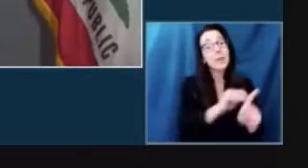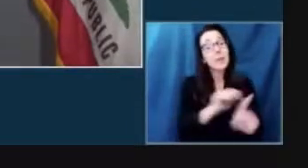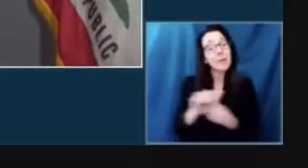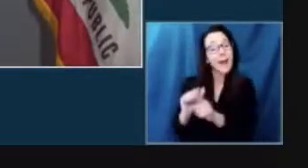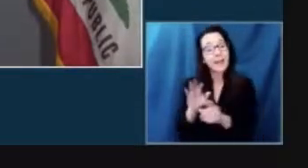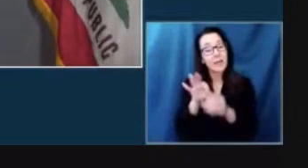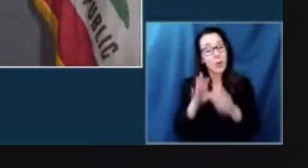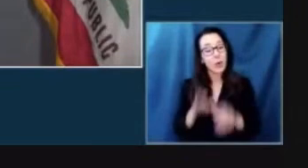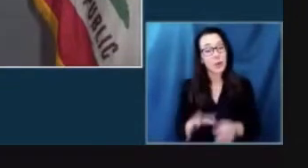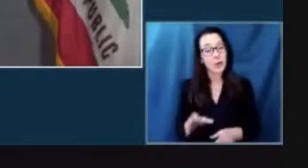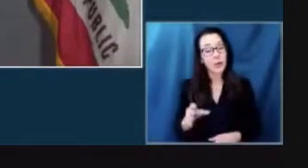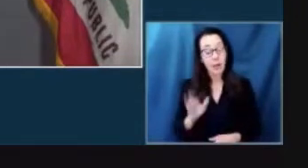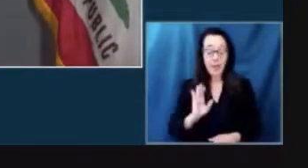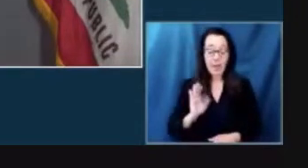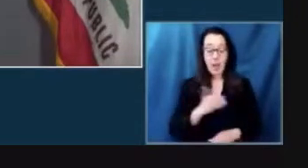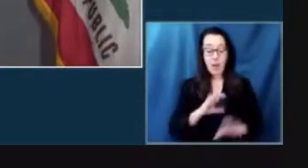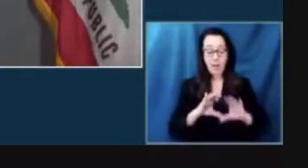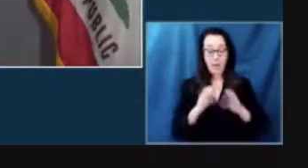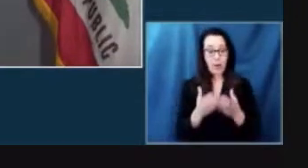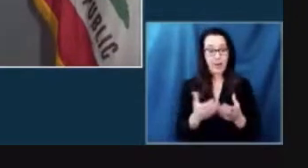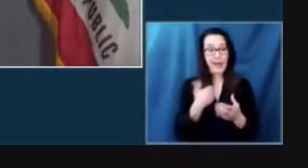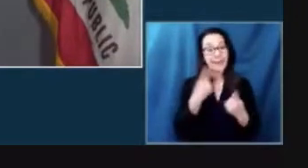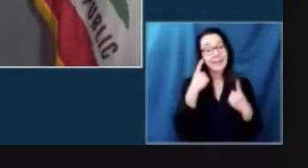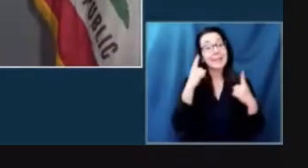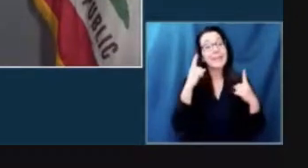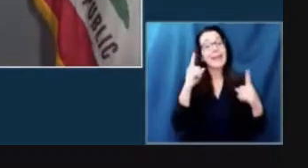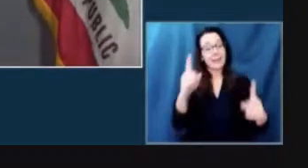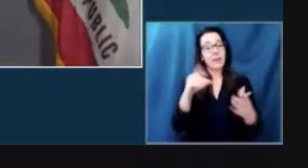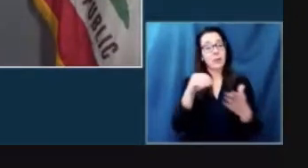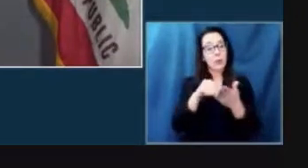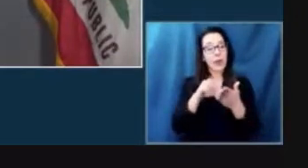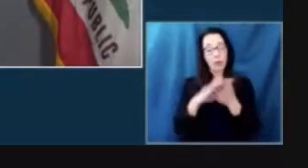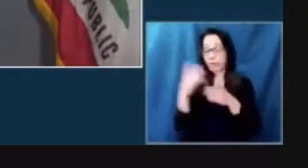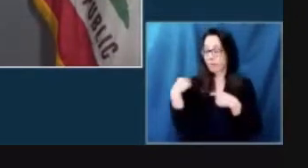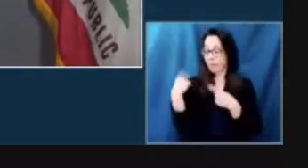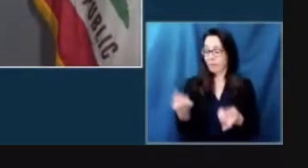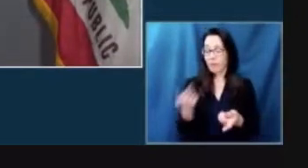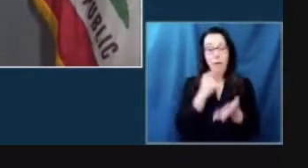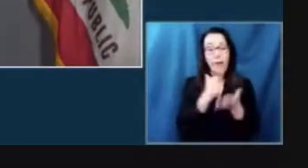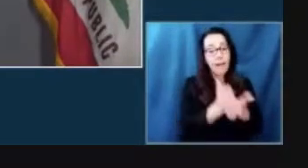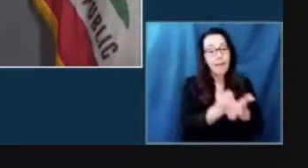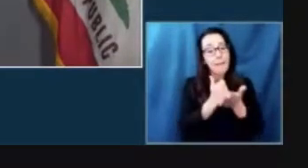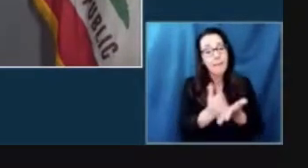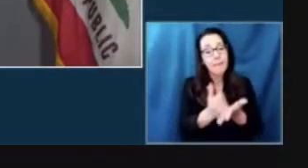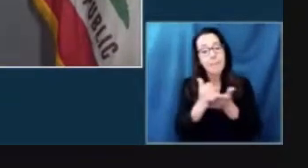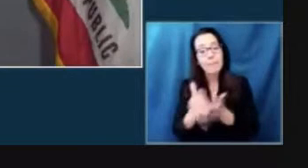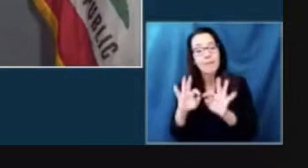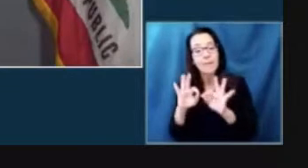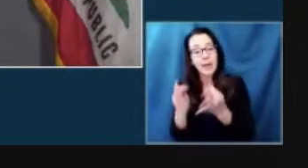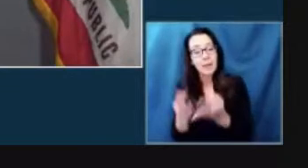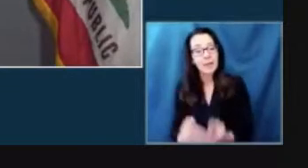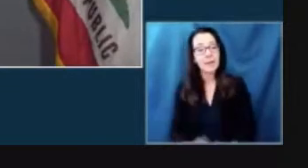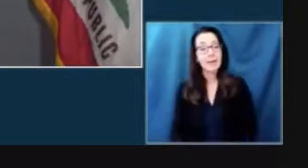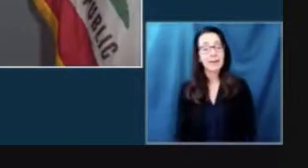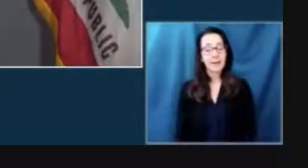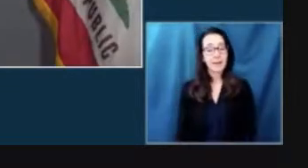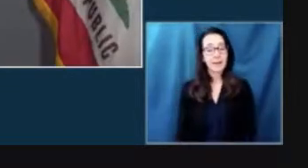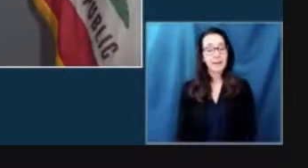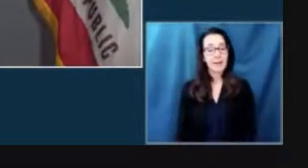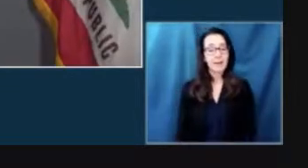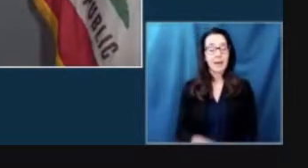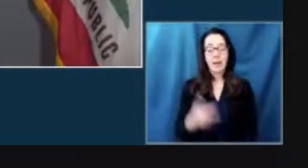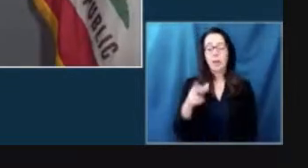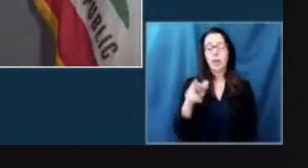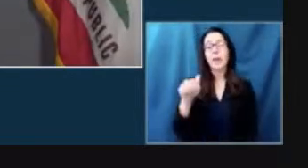successful track record helping working families. As I mentioned in my convention letter, grassroots organizing is